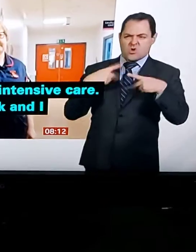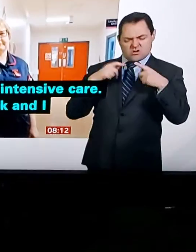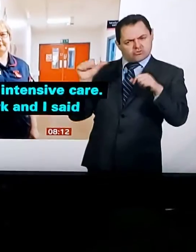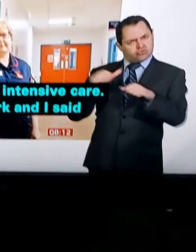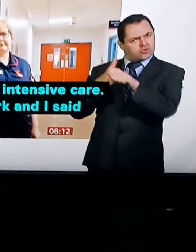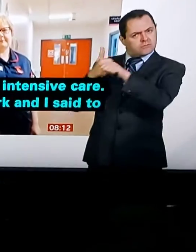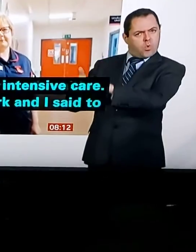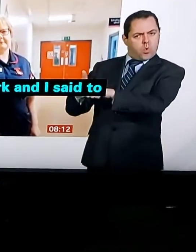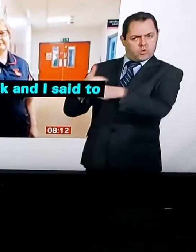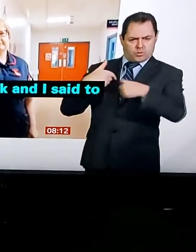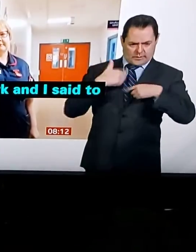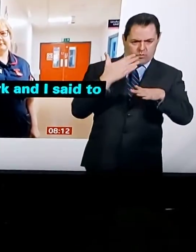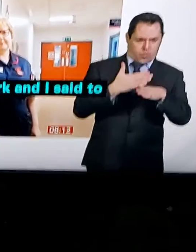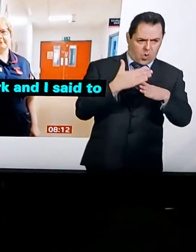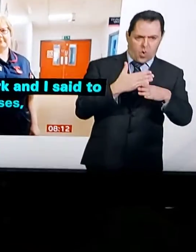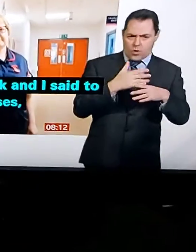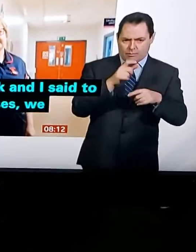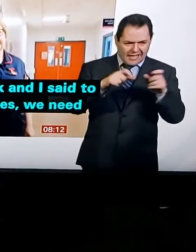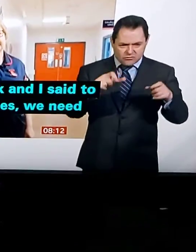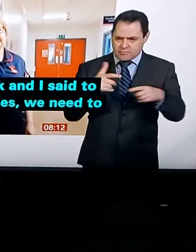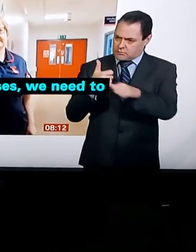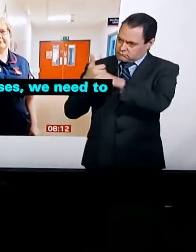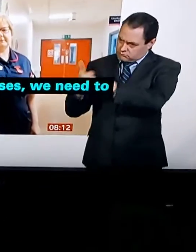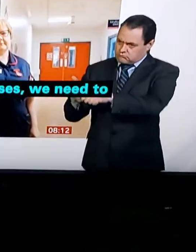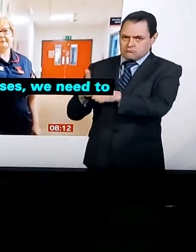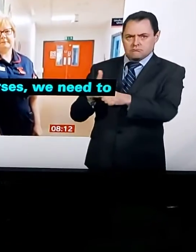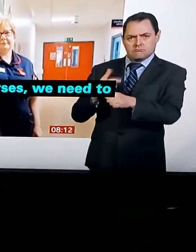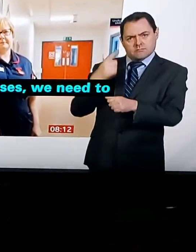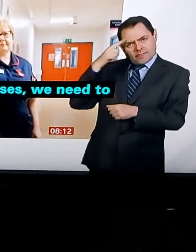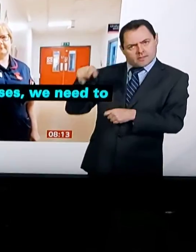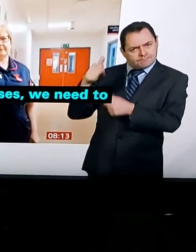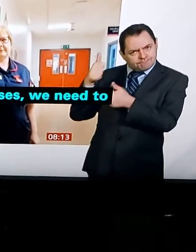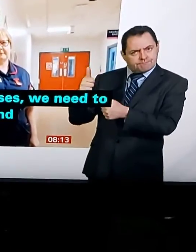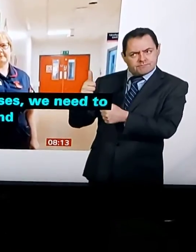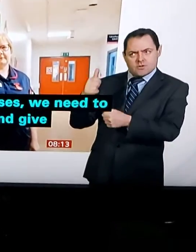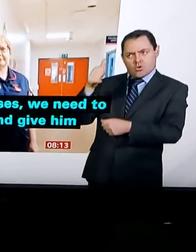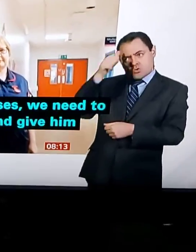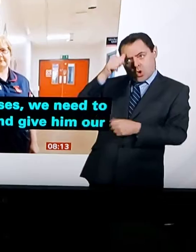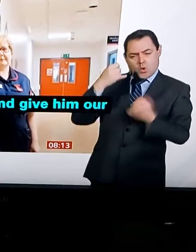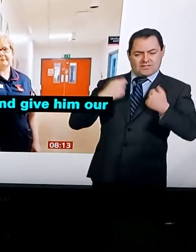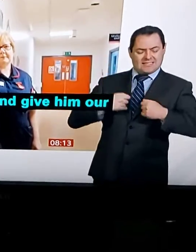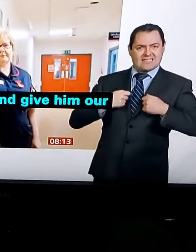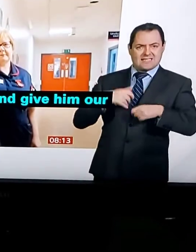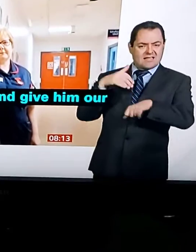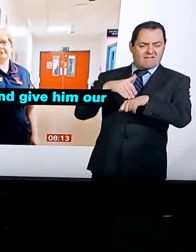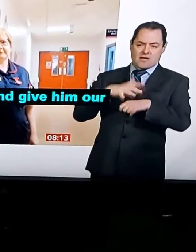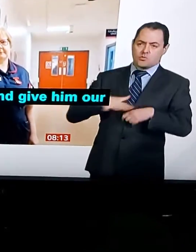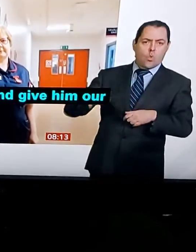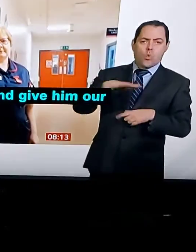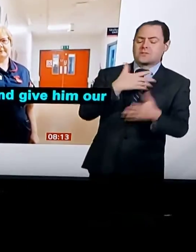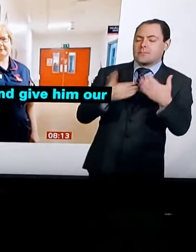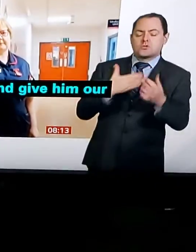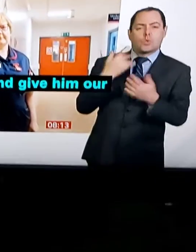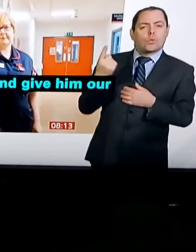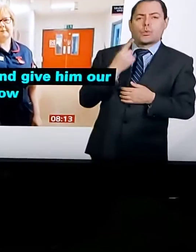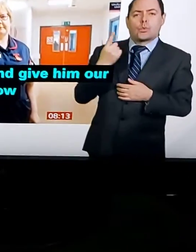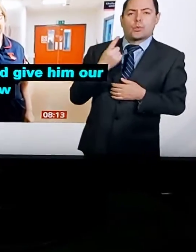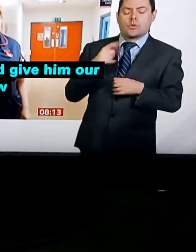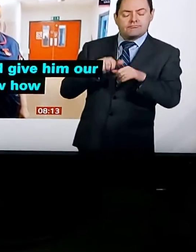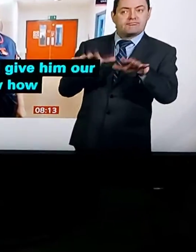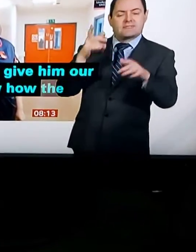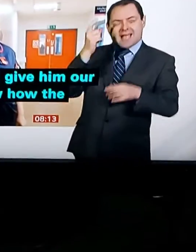from the front line and give him our best wishes really. We know how the disease affects anybody, so it doesn't matter who you are. And